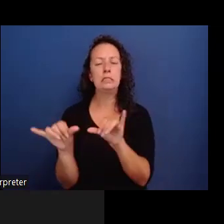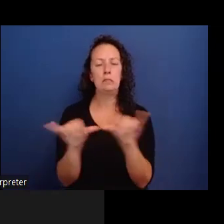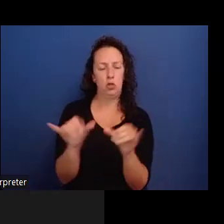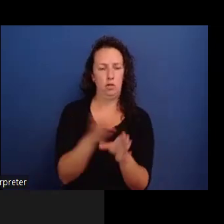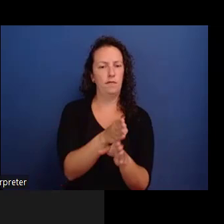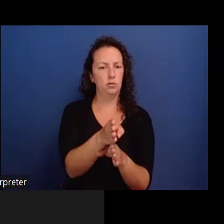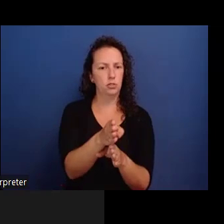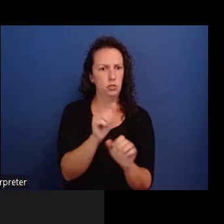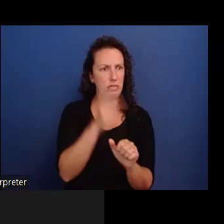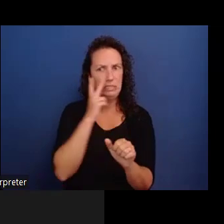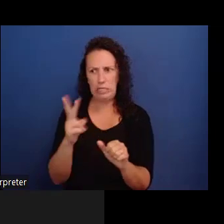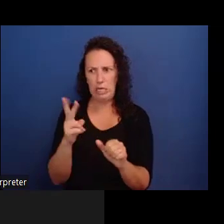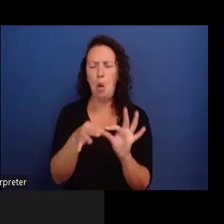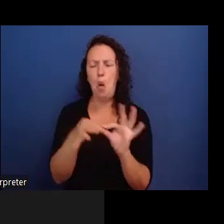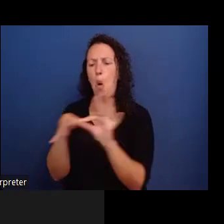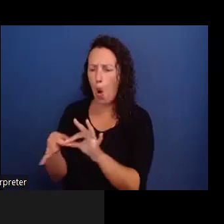again,